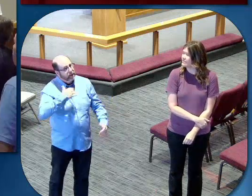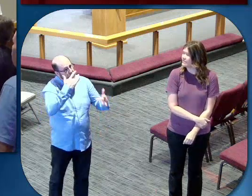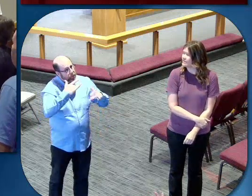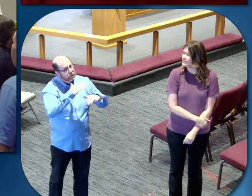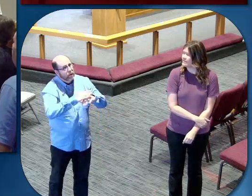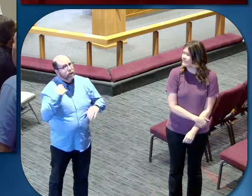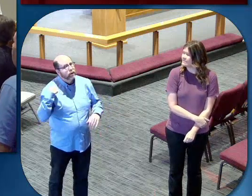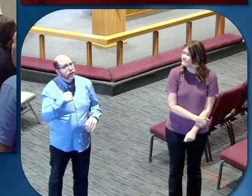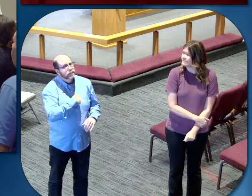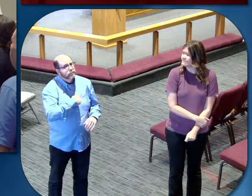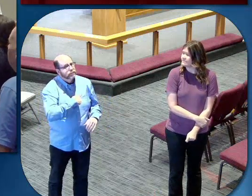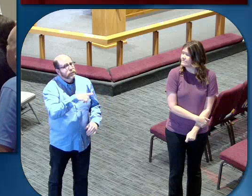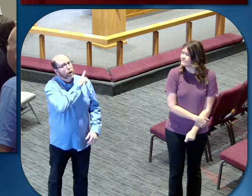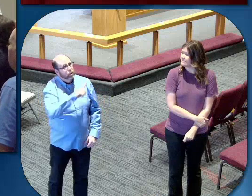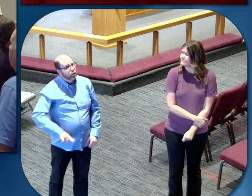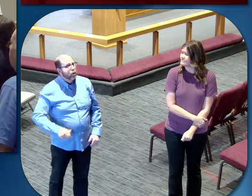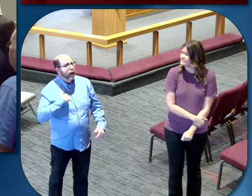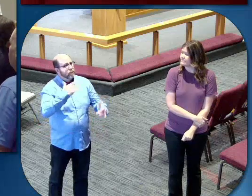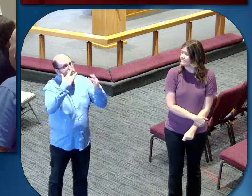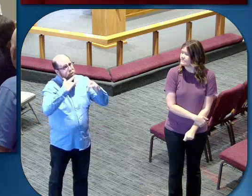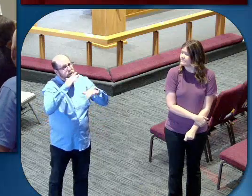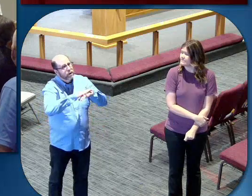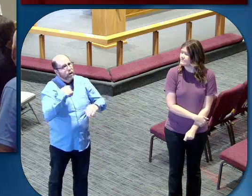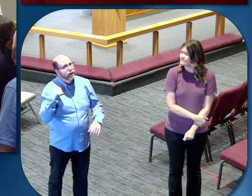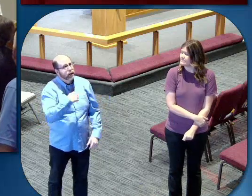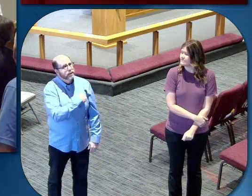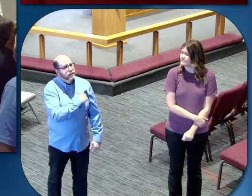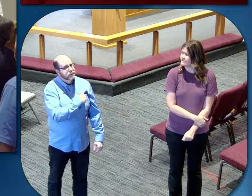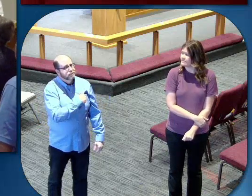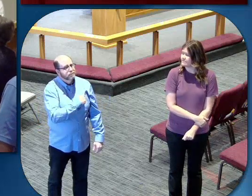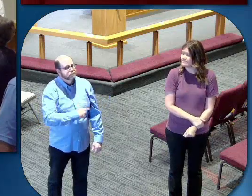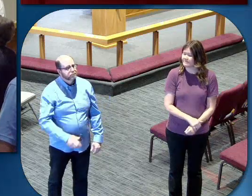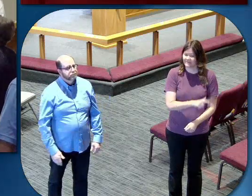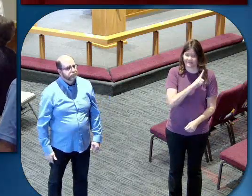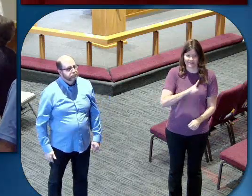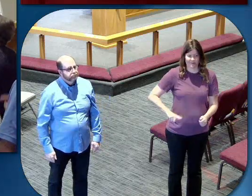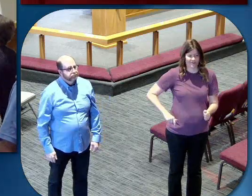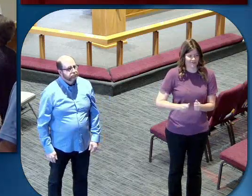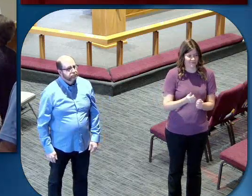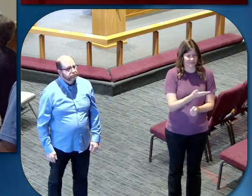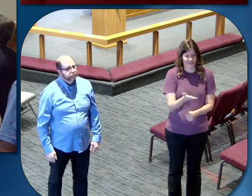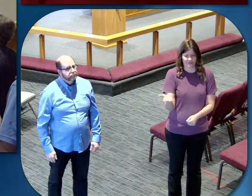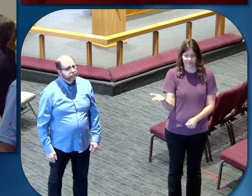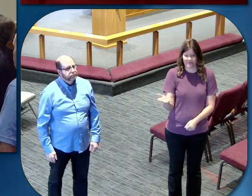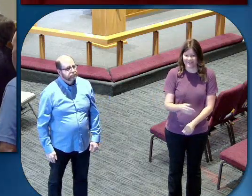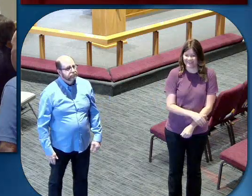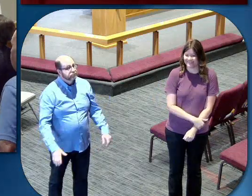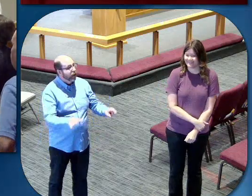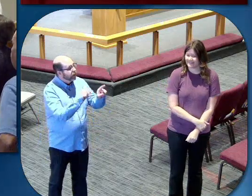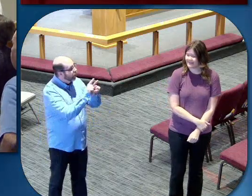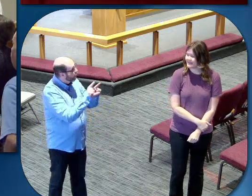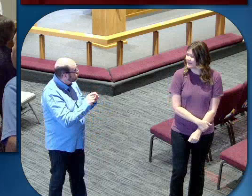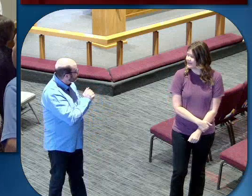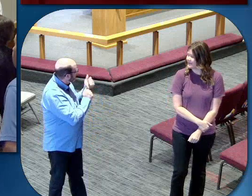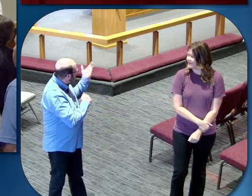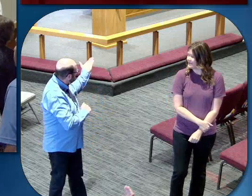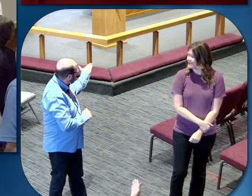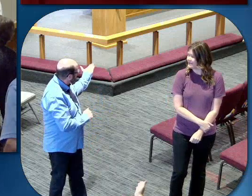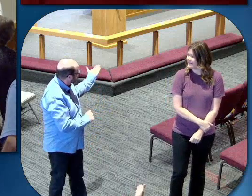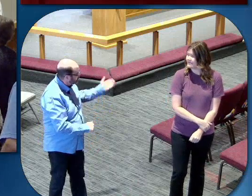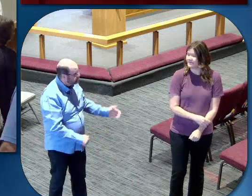us. Lord, have mercy upon us. The Lord be with you. And also with you. Let us